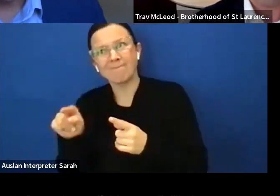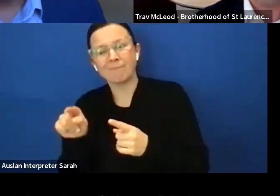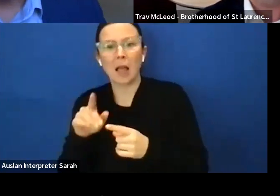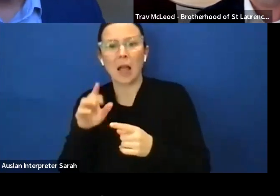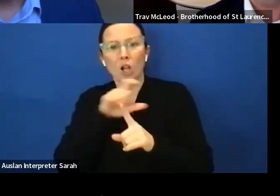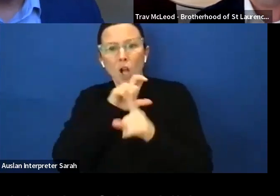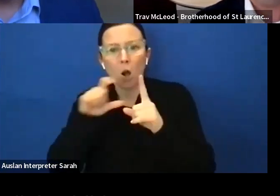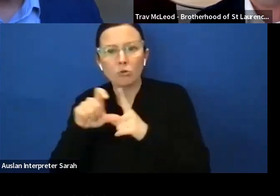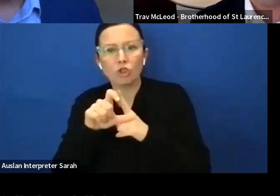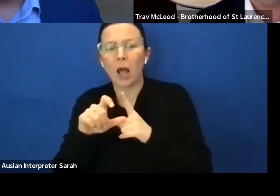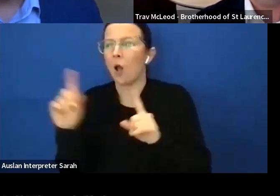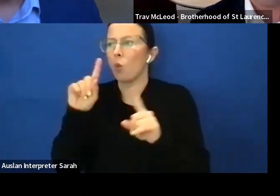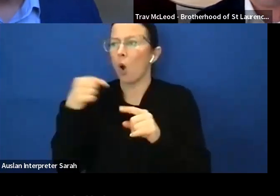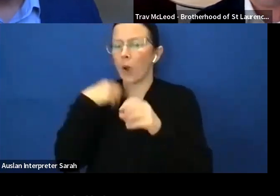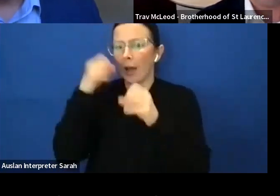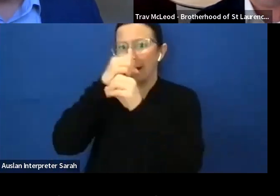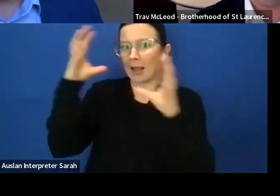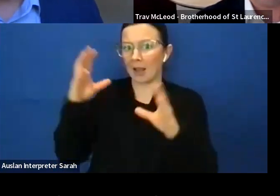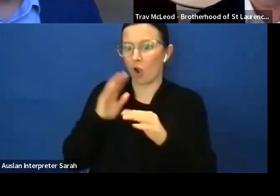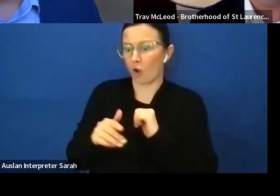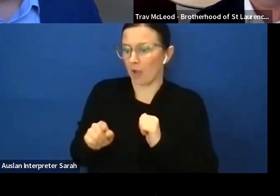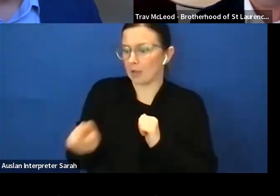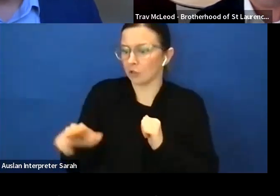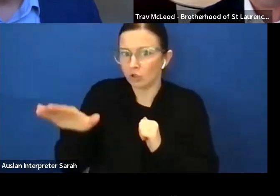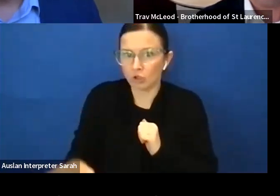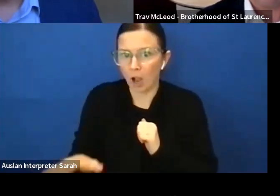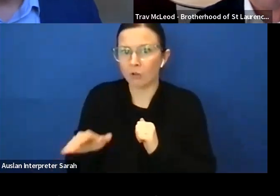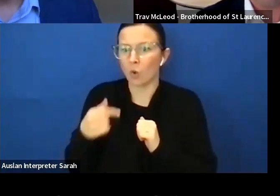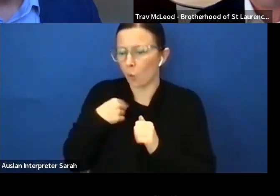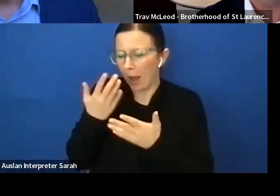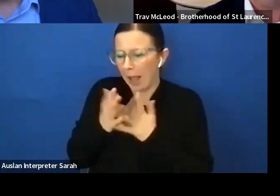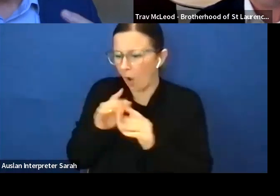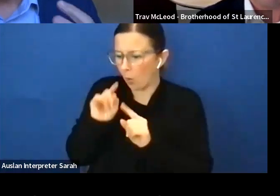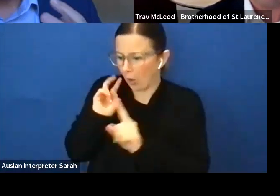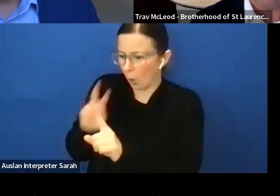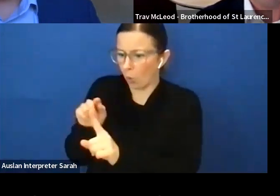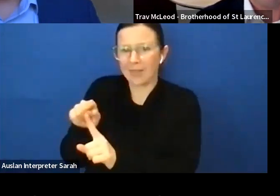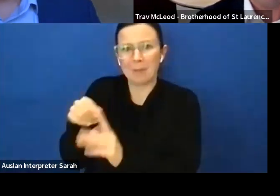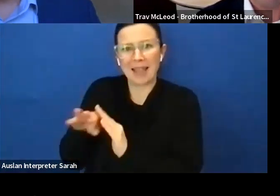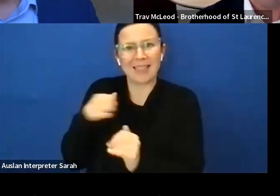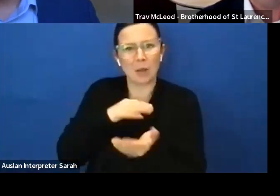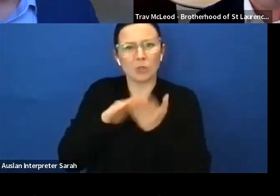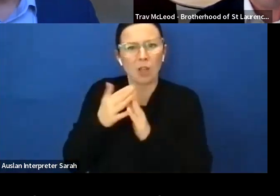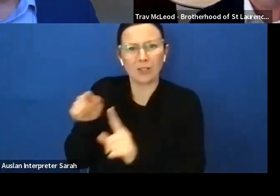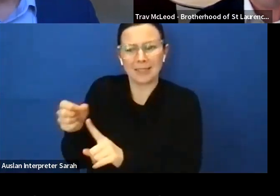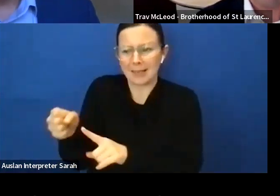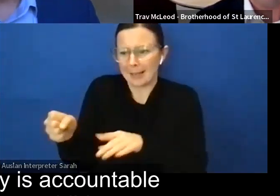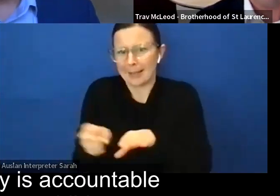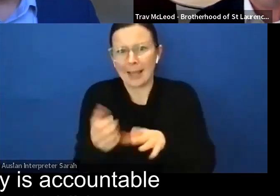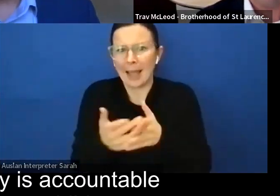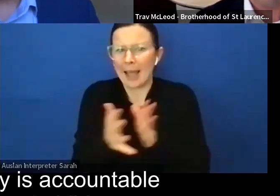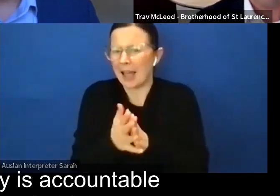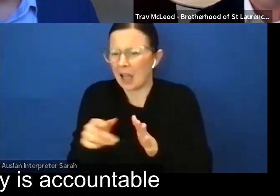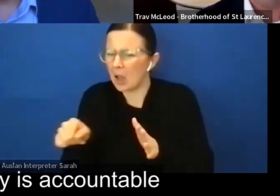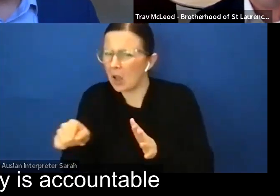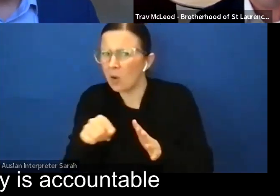vision is of the child, how we look at little children and how central they are in our society. There's got to be some place somewhere where